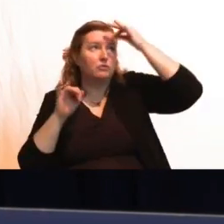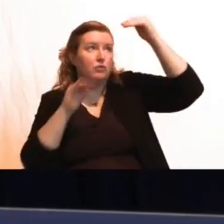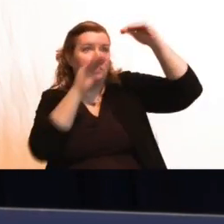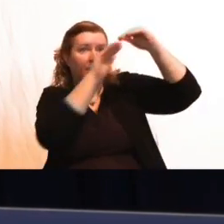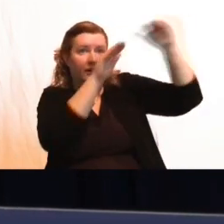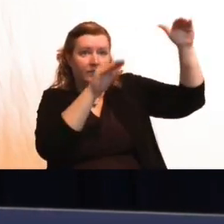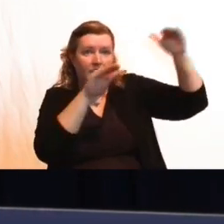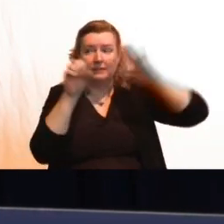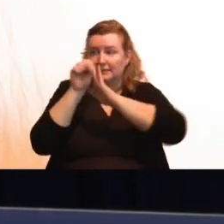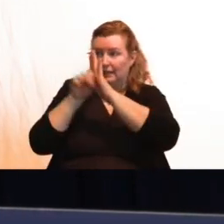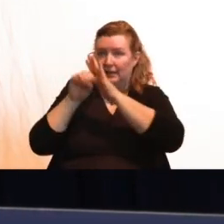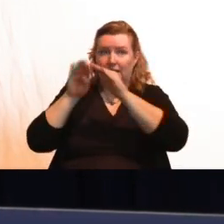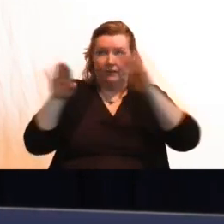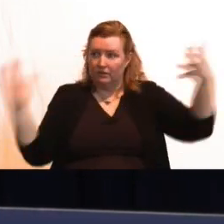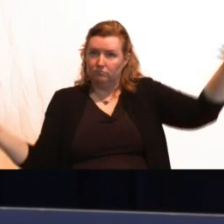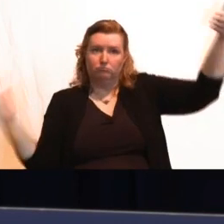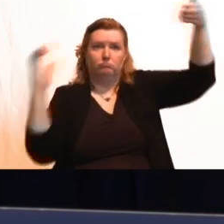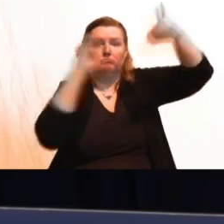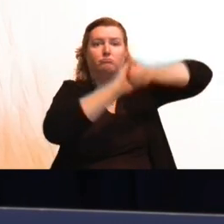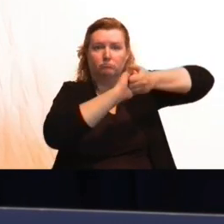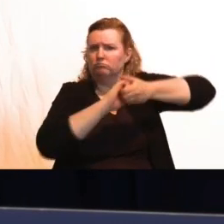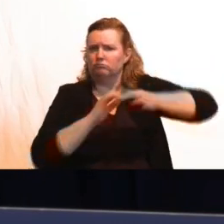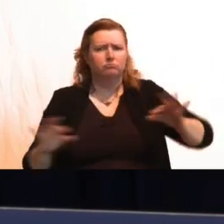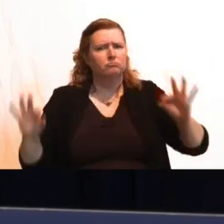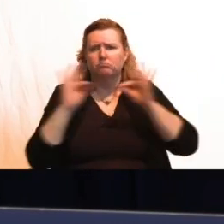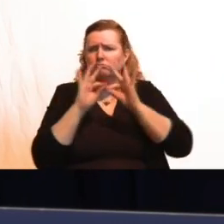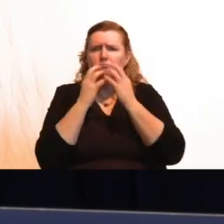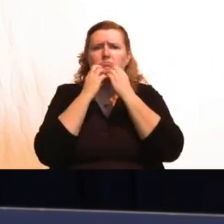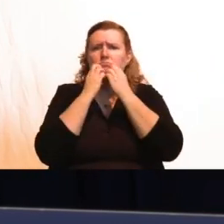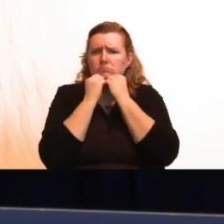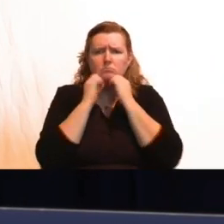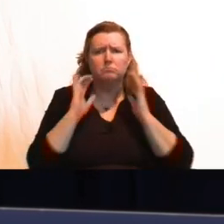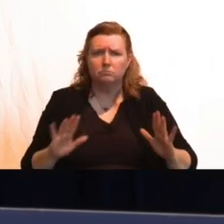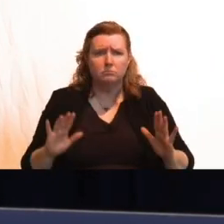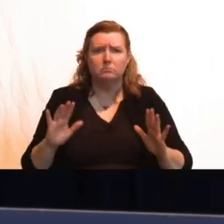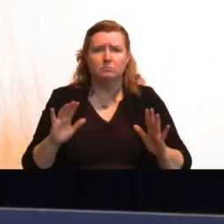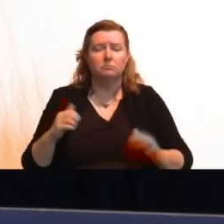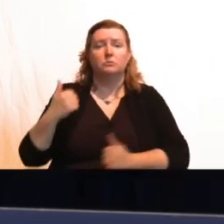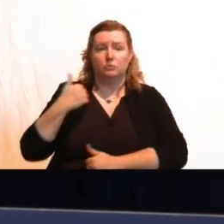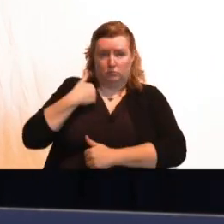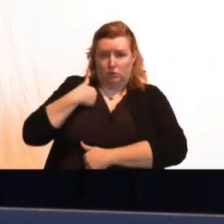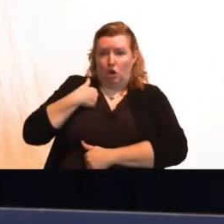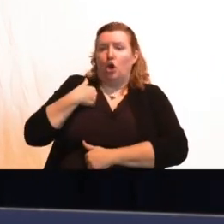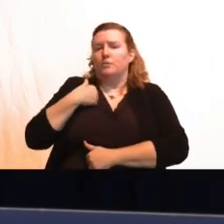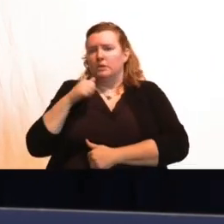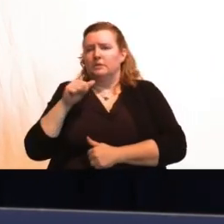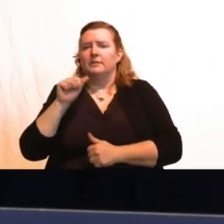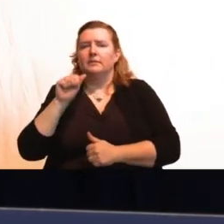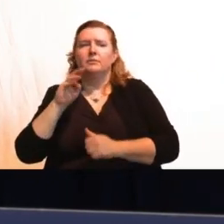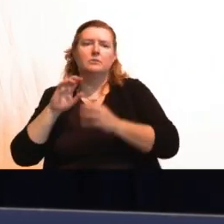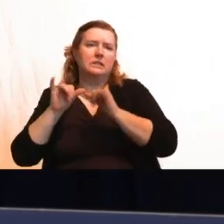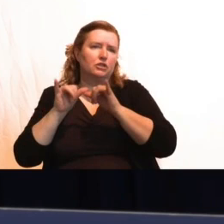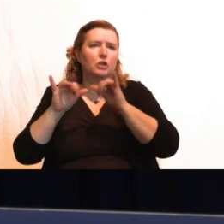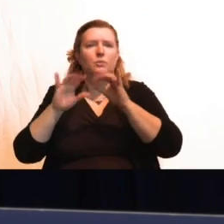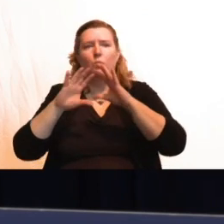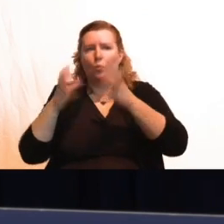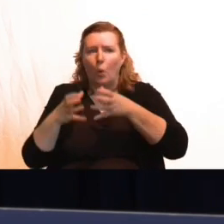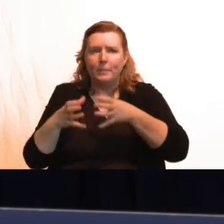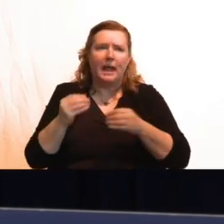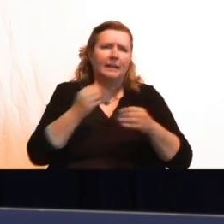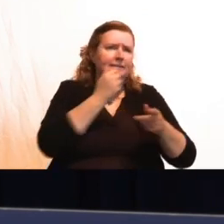stood up alternative care sites, including 3 field medical stations and multiple hospital-based